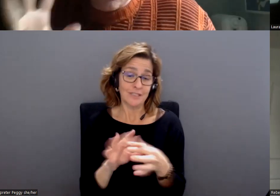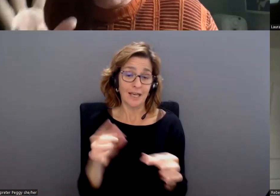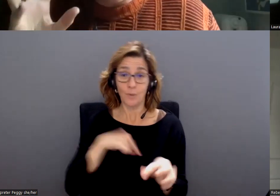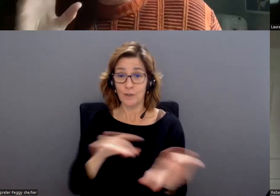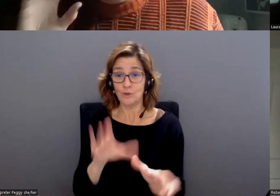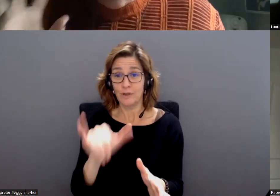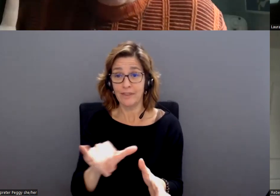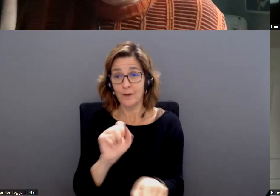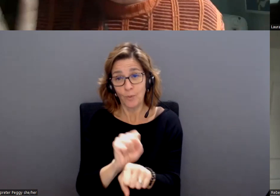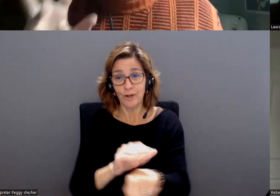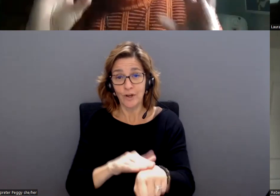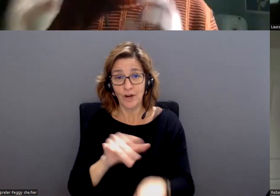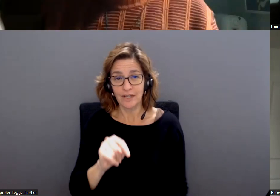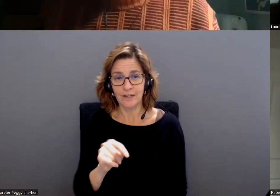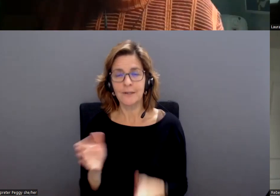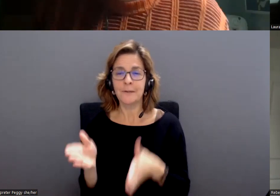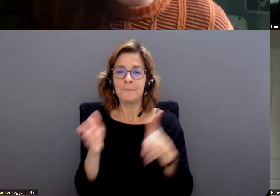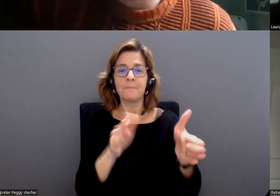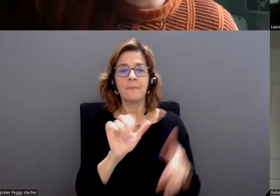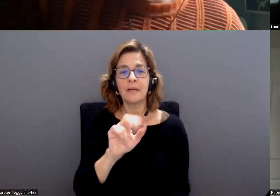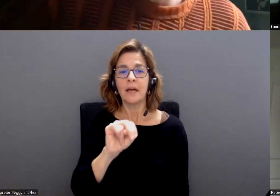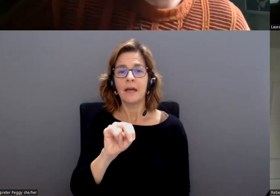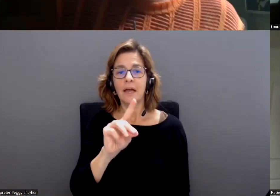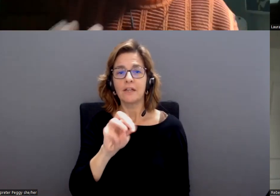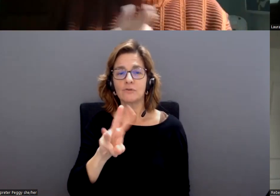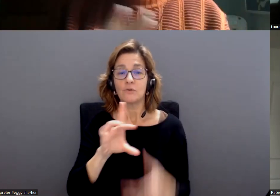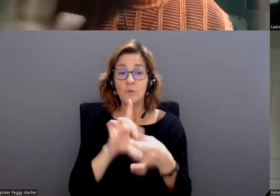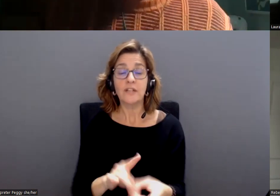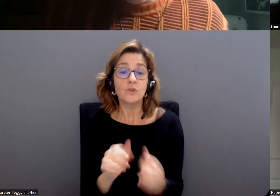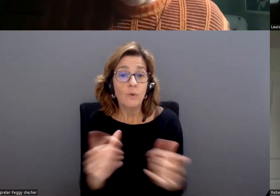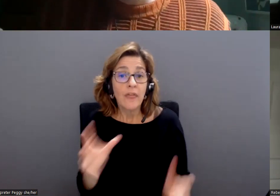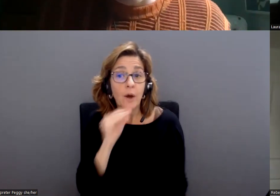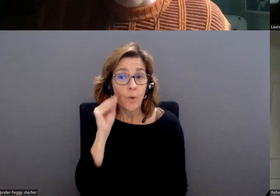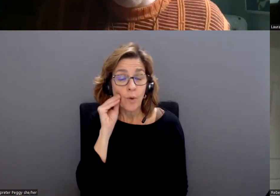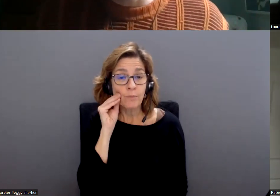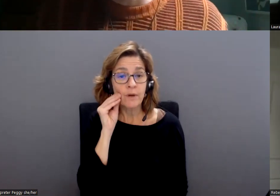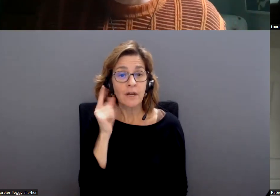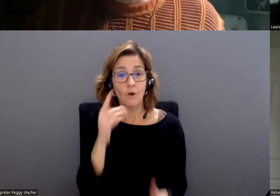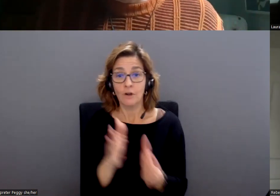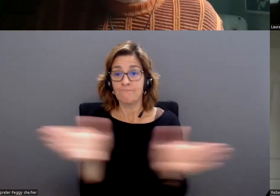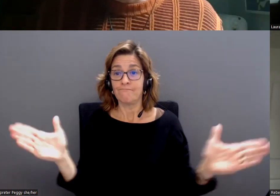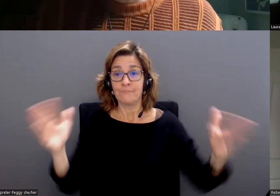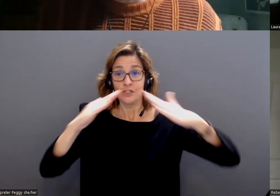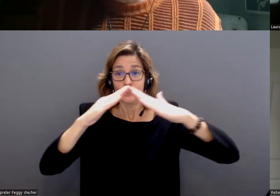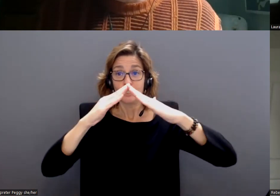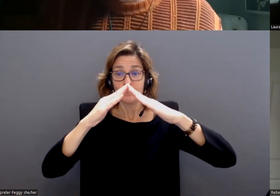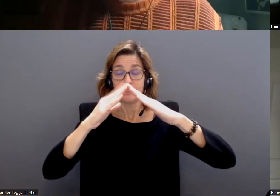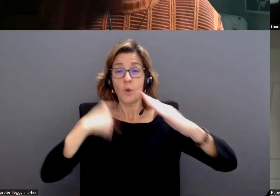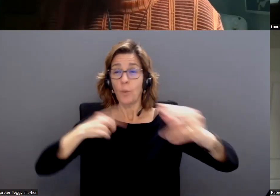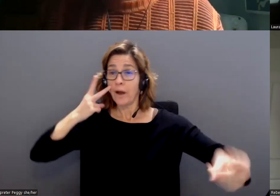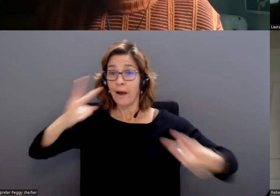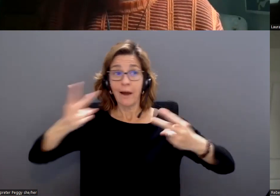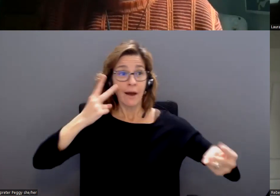add on the homelessness sector front, across the board in all of our shelters, what we're really seeing